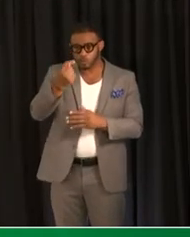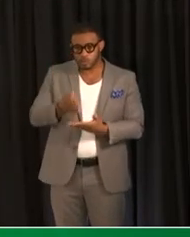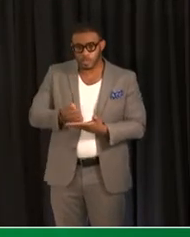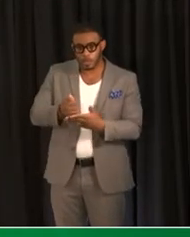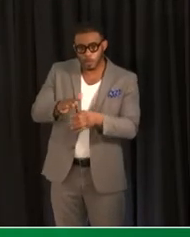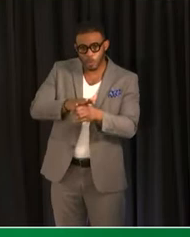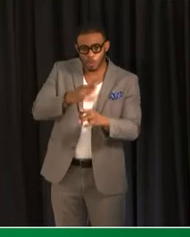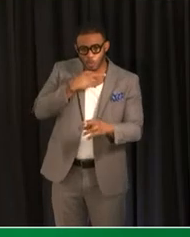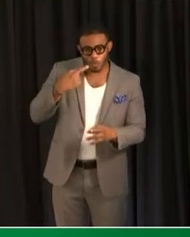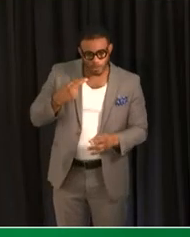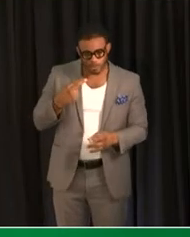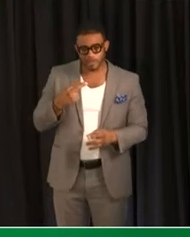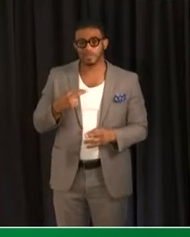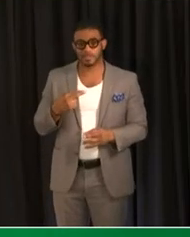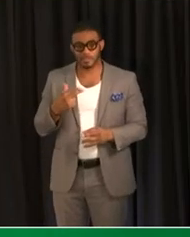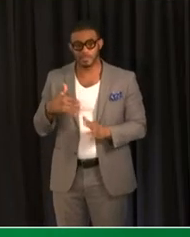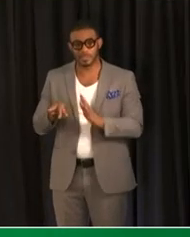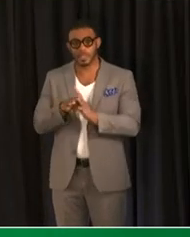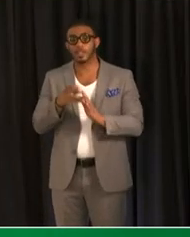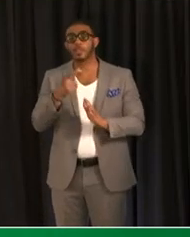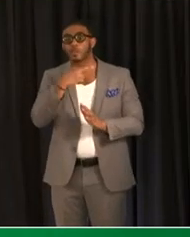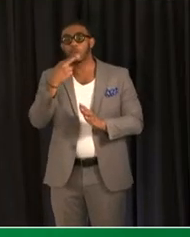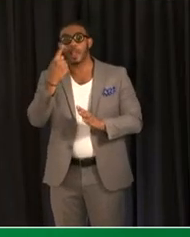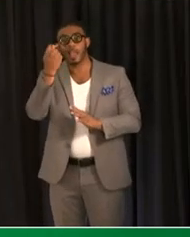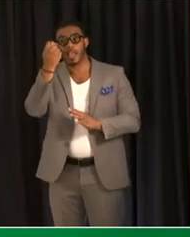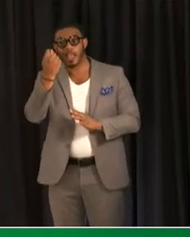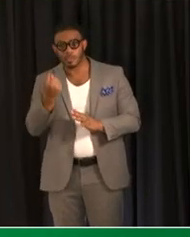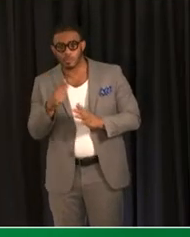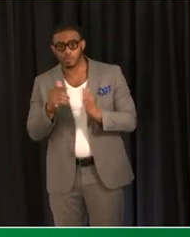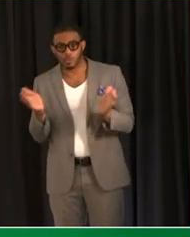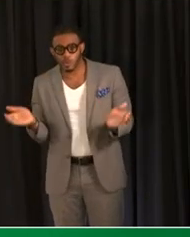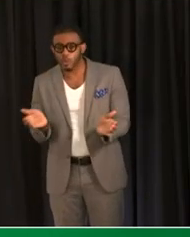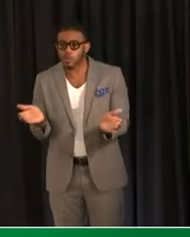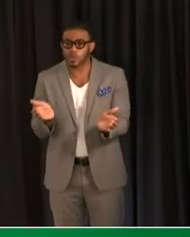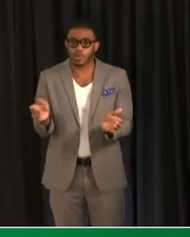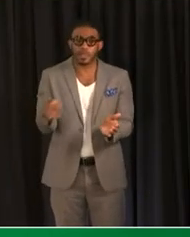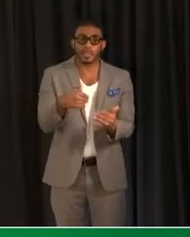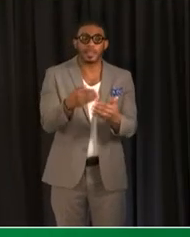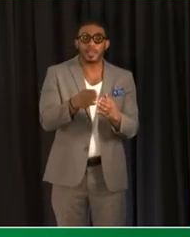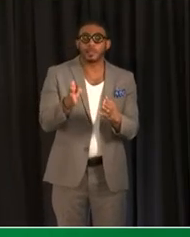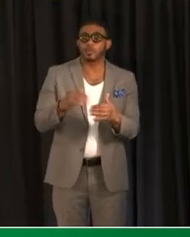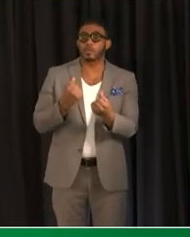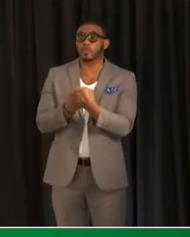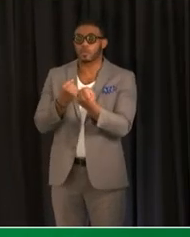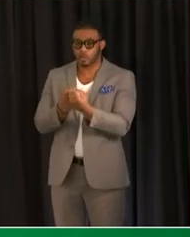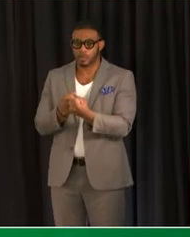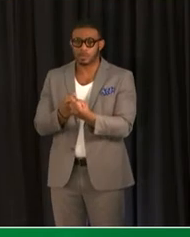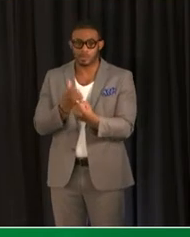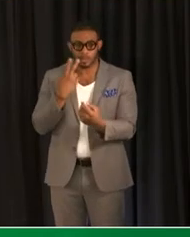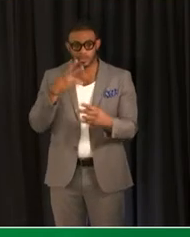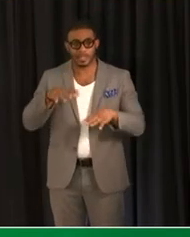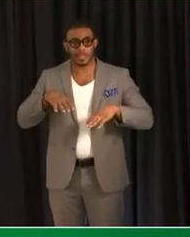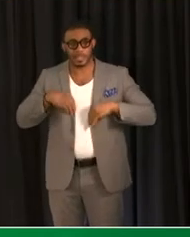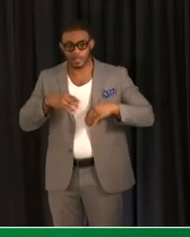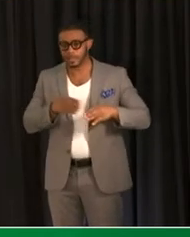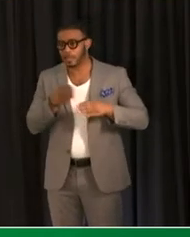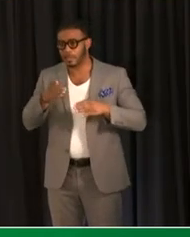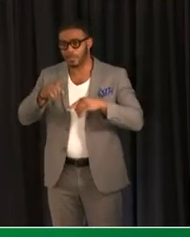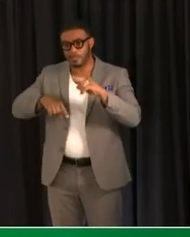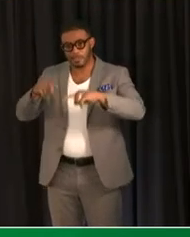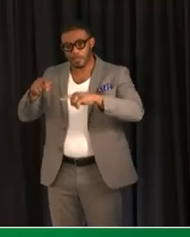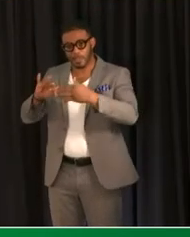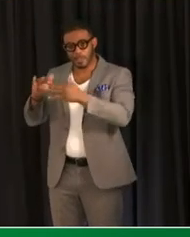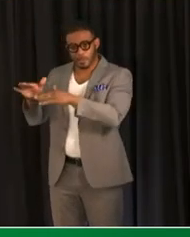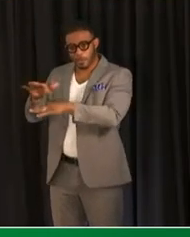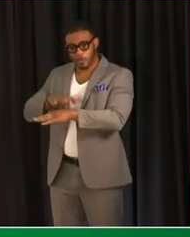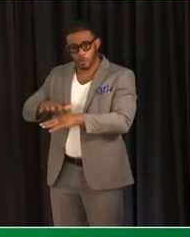to support our local restaurants and select 2 restaurants every Tuesday to encourage their neighbors to support, which we've now seen adopted